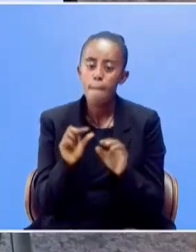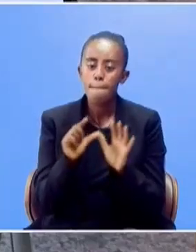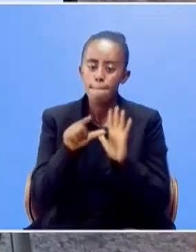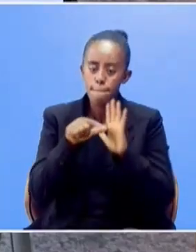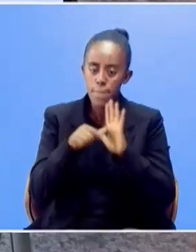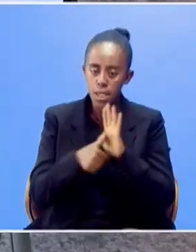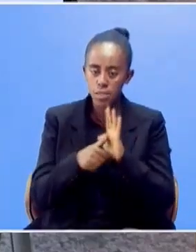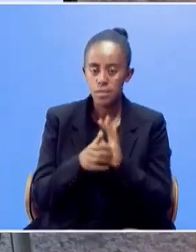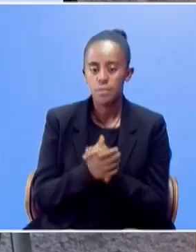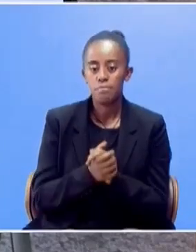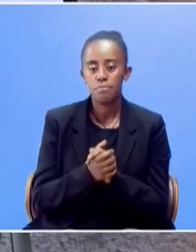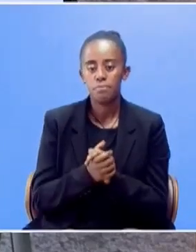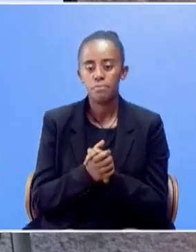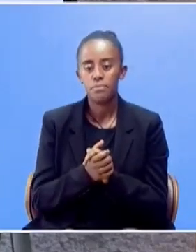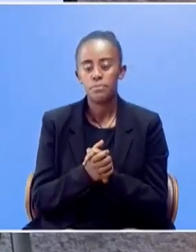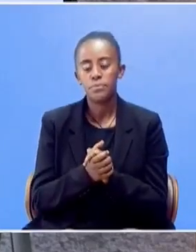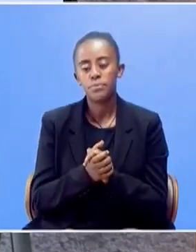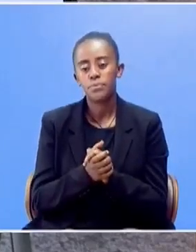right.